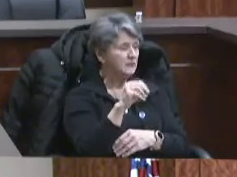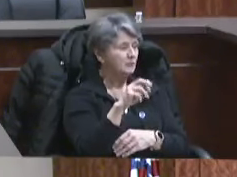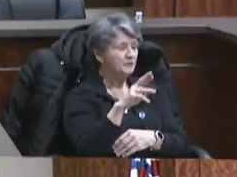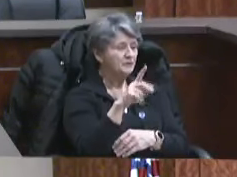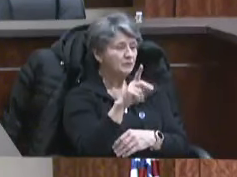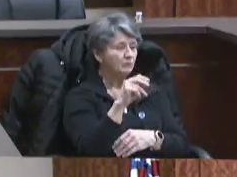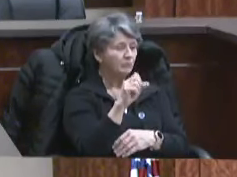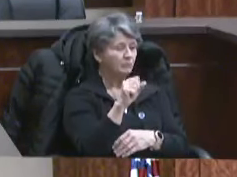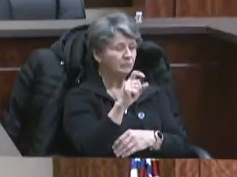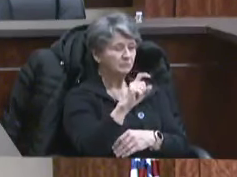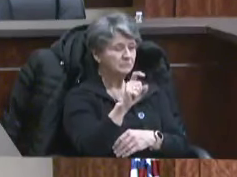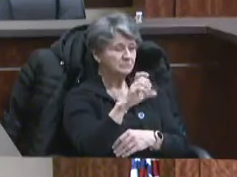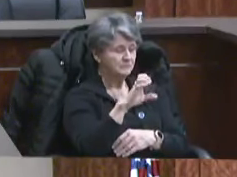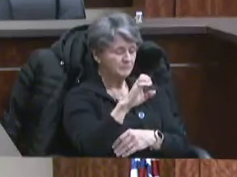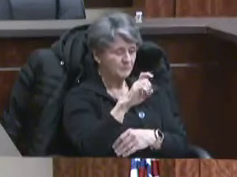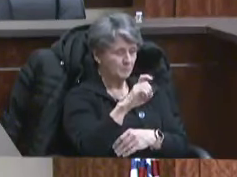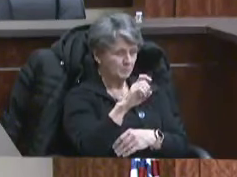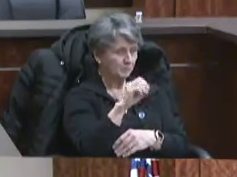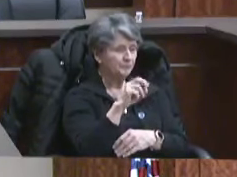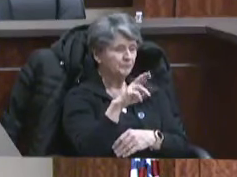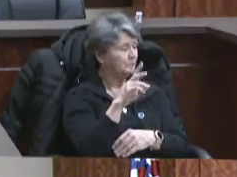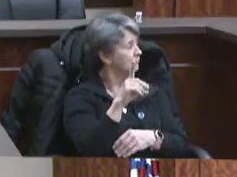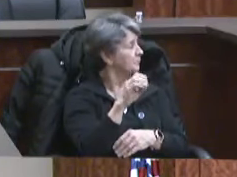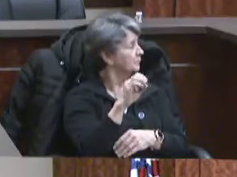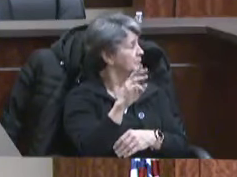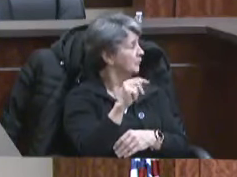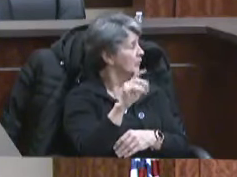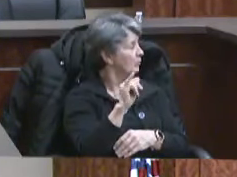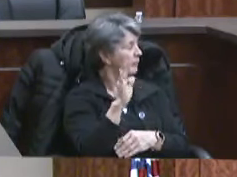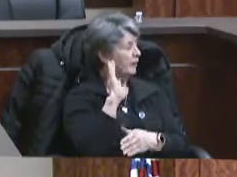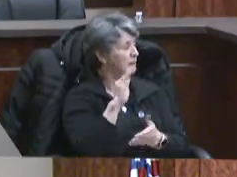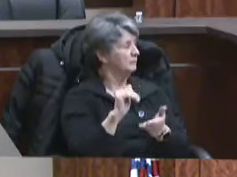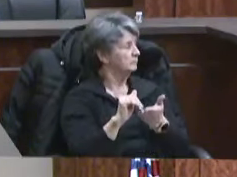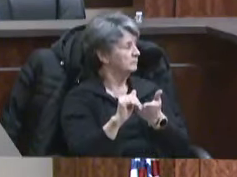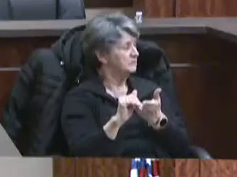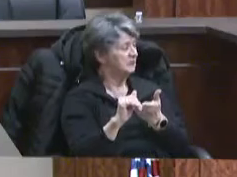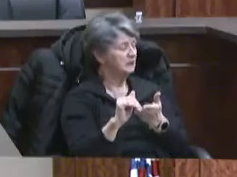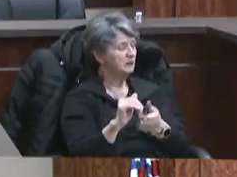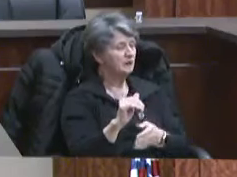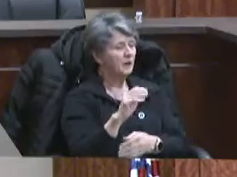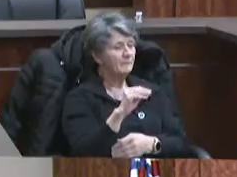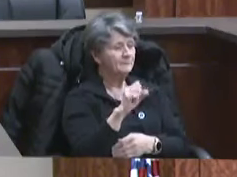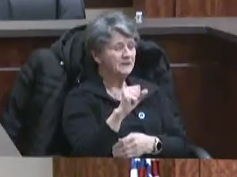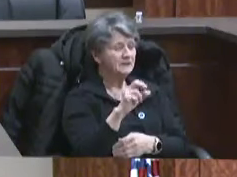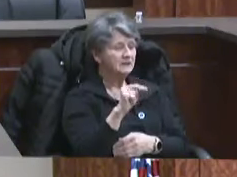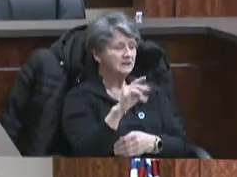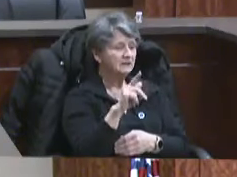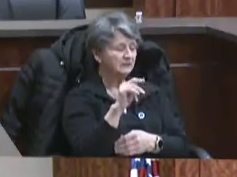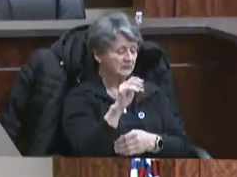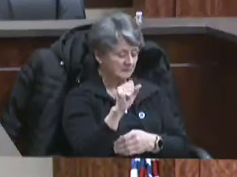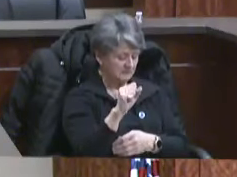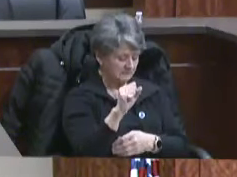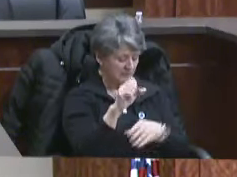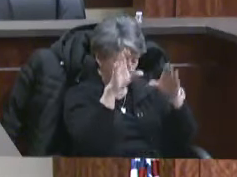Leszcz? Yes. Mr. DeWalt? I'll abstain. Ms.